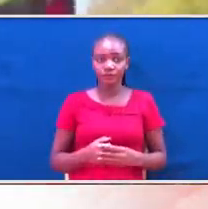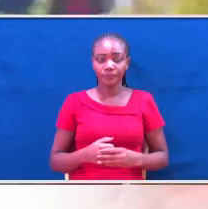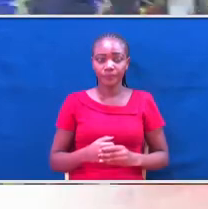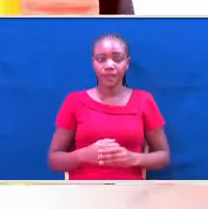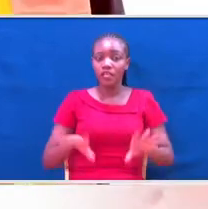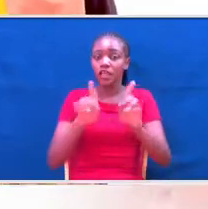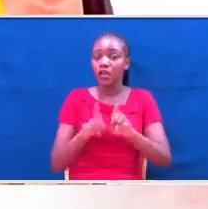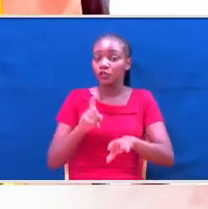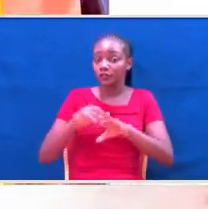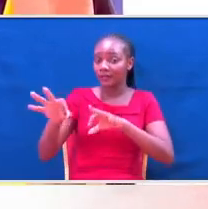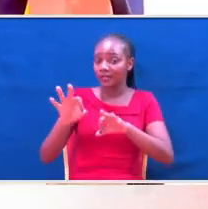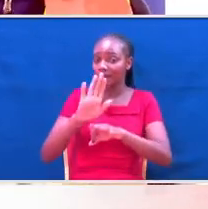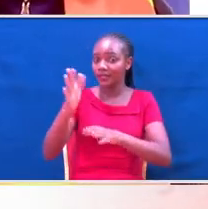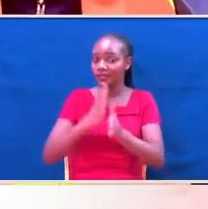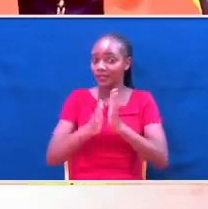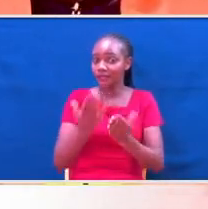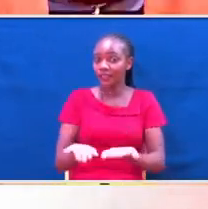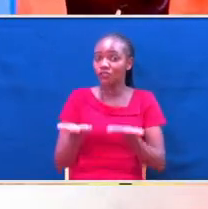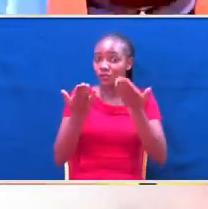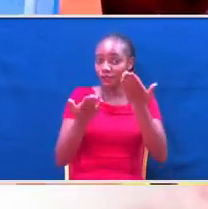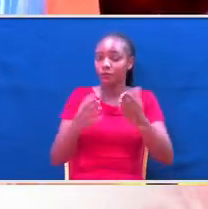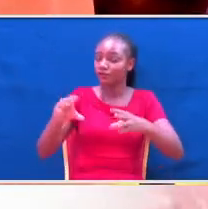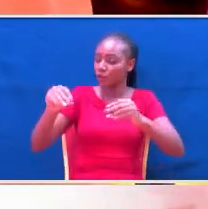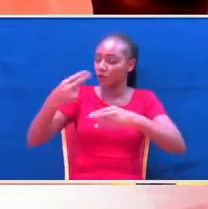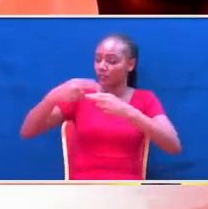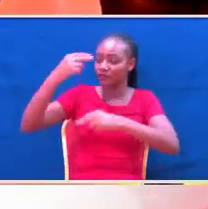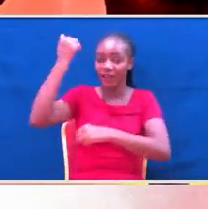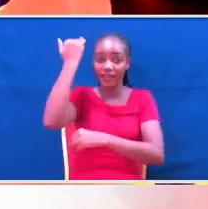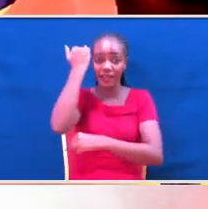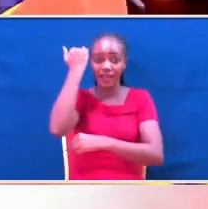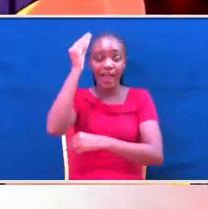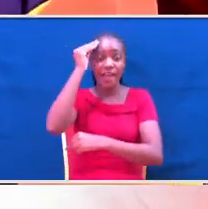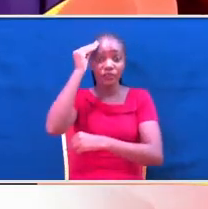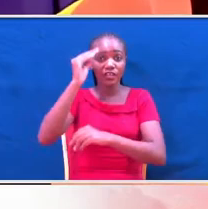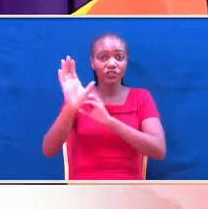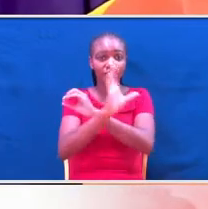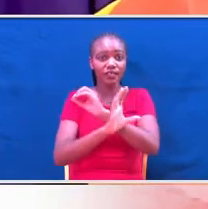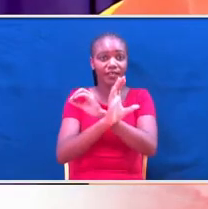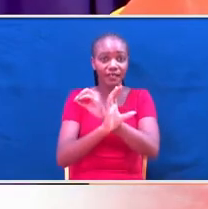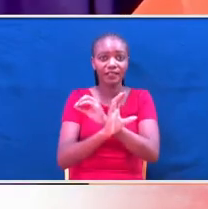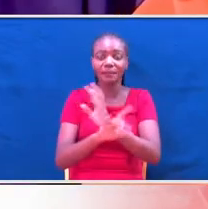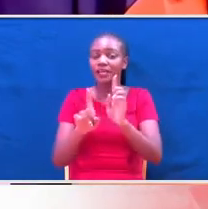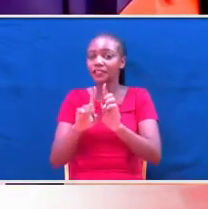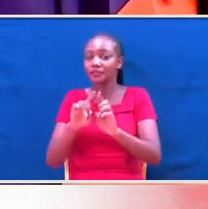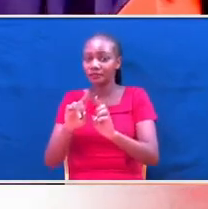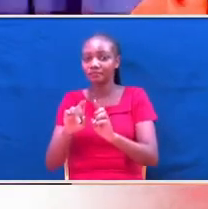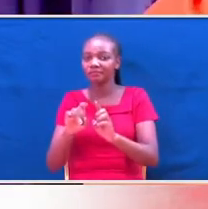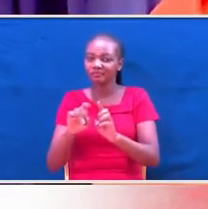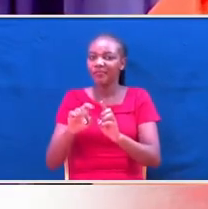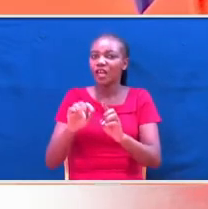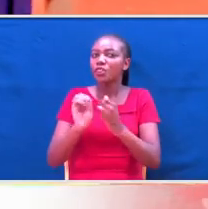While explaining his plans to improve the quality of higher education in the country to his 3.1 million followers on